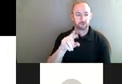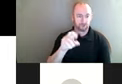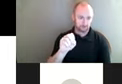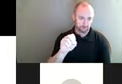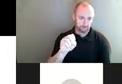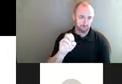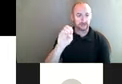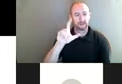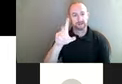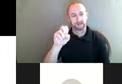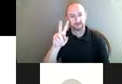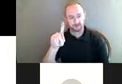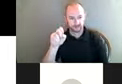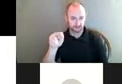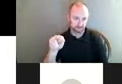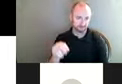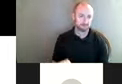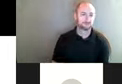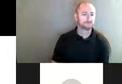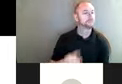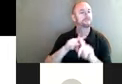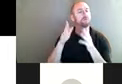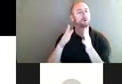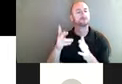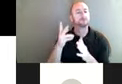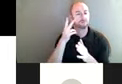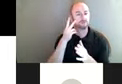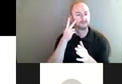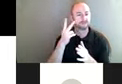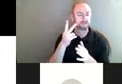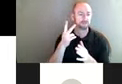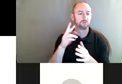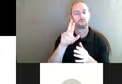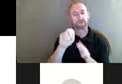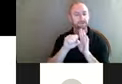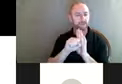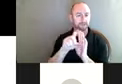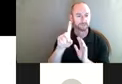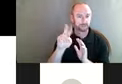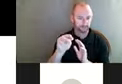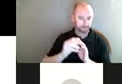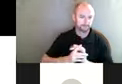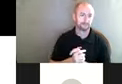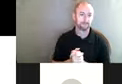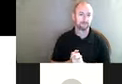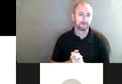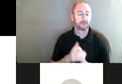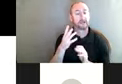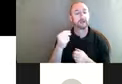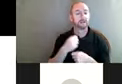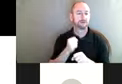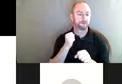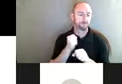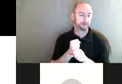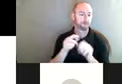values. Over here to the right side, this was just different ways to look at the different ways to resample the DEM. And making the colluvium